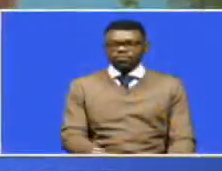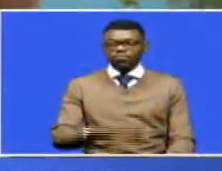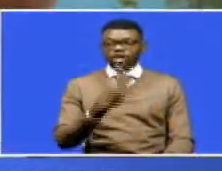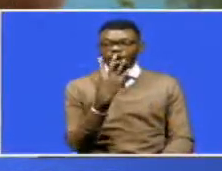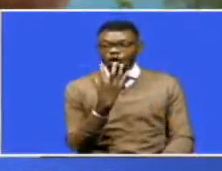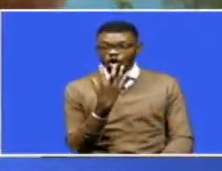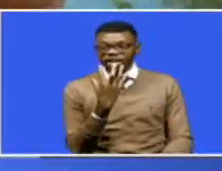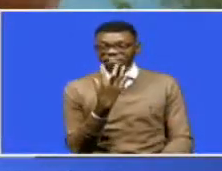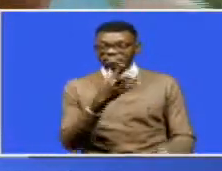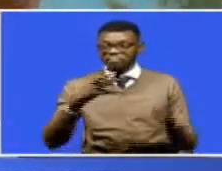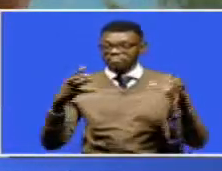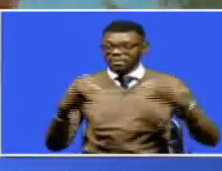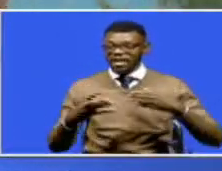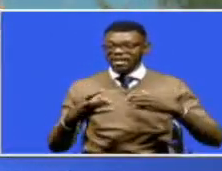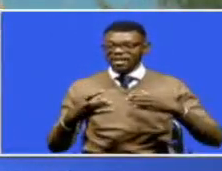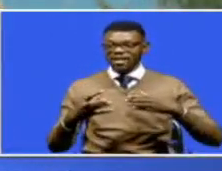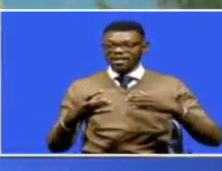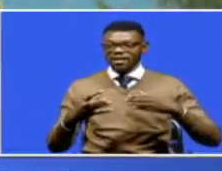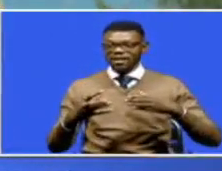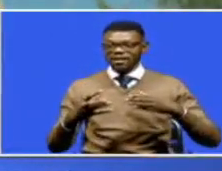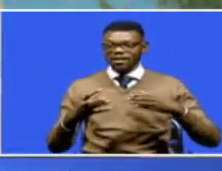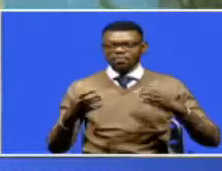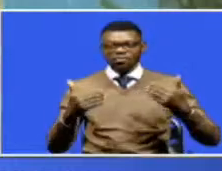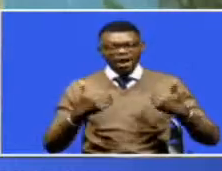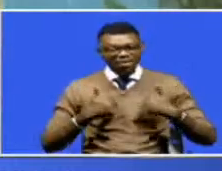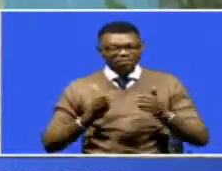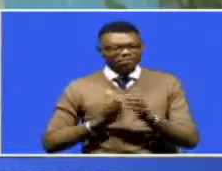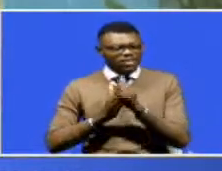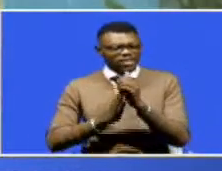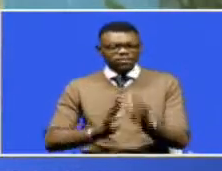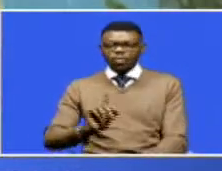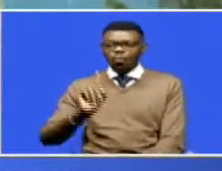ODM, we have got only one leader,